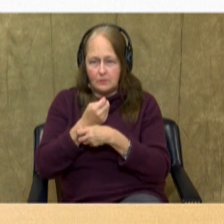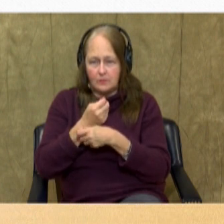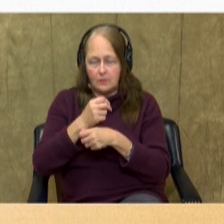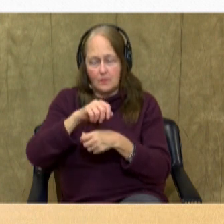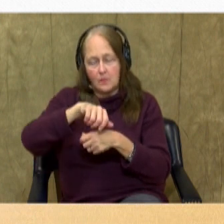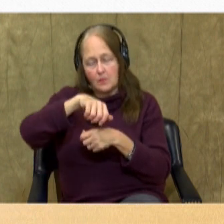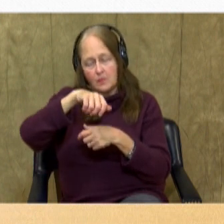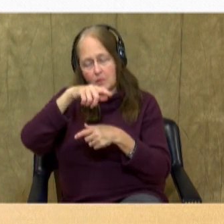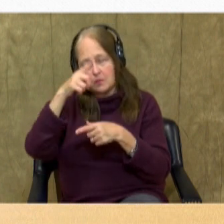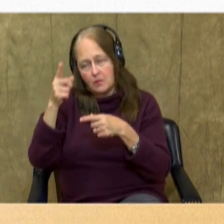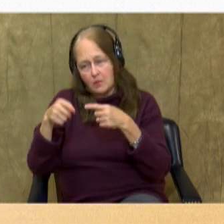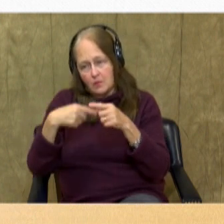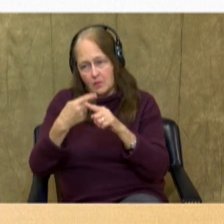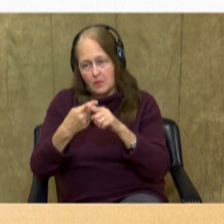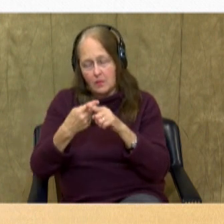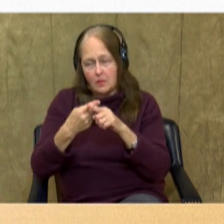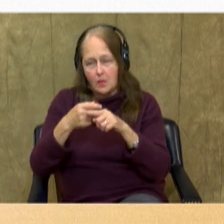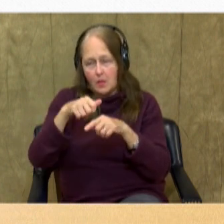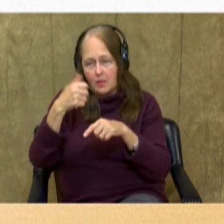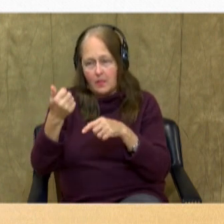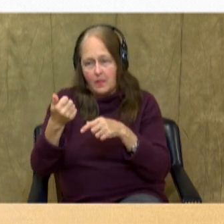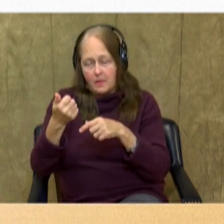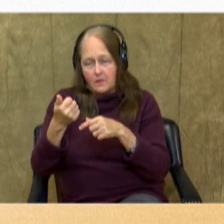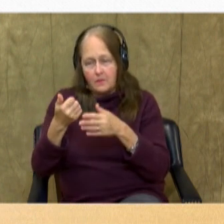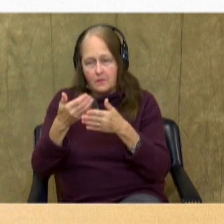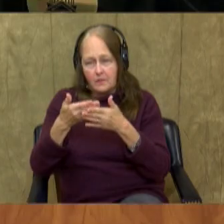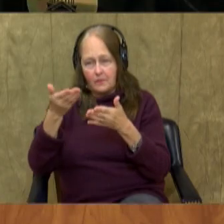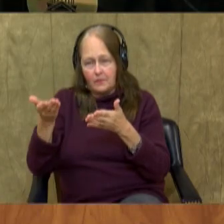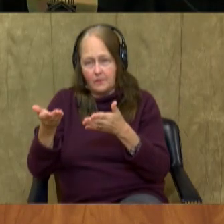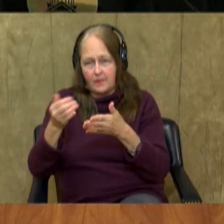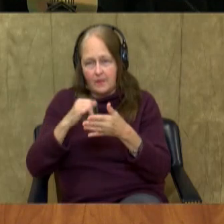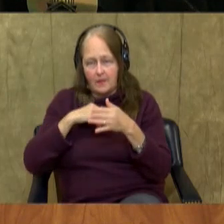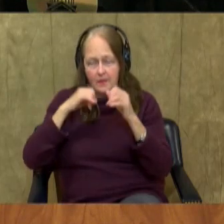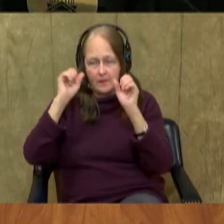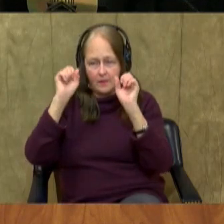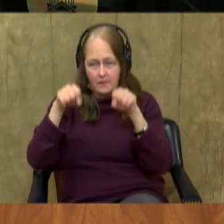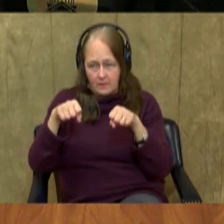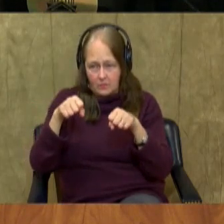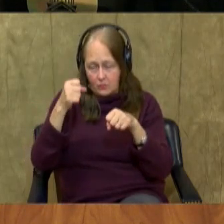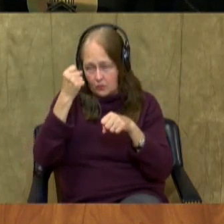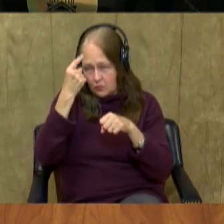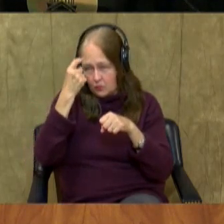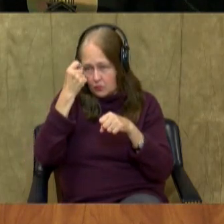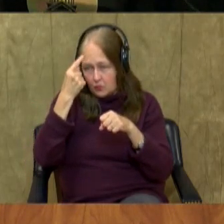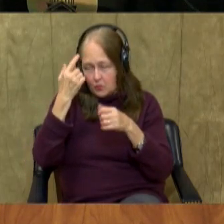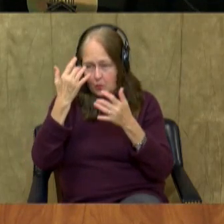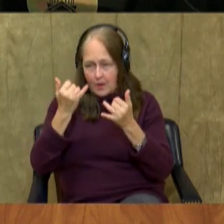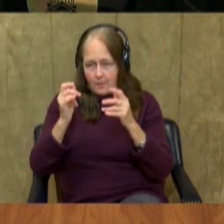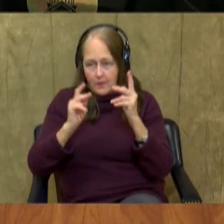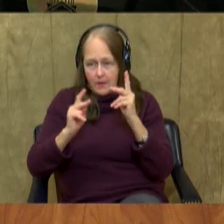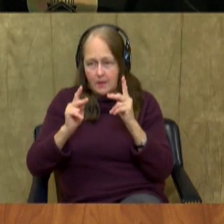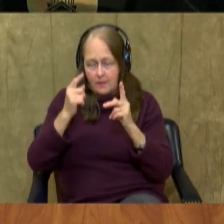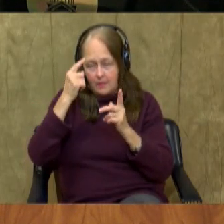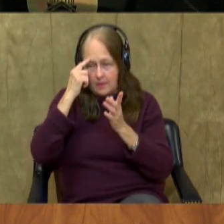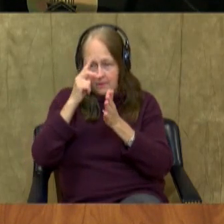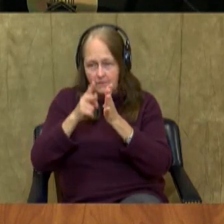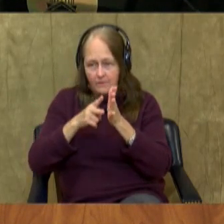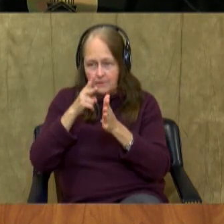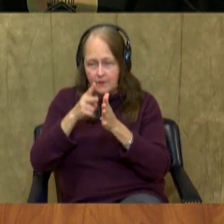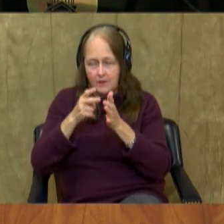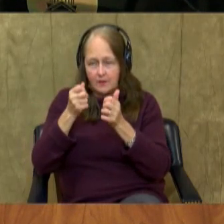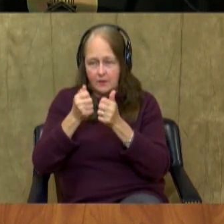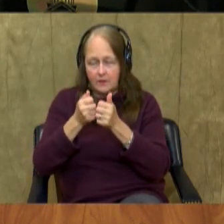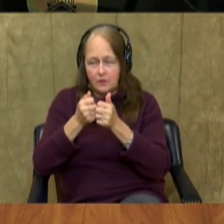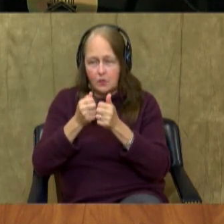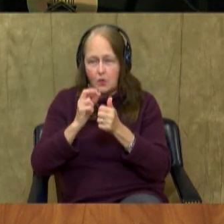On the other hand, transition, I can understand why people think video games are a